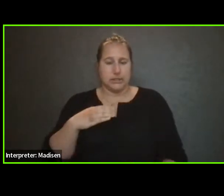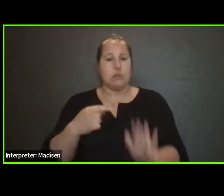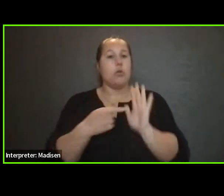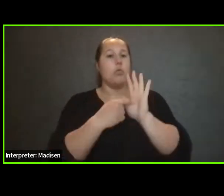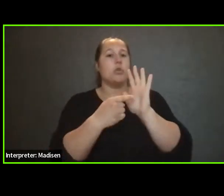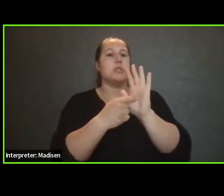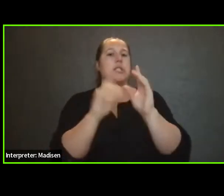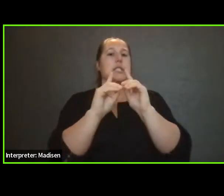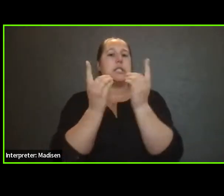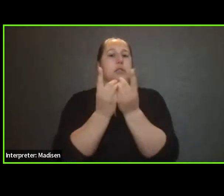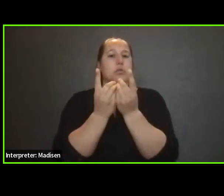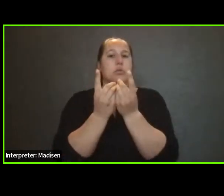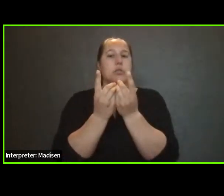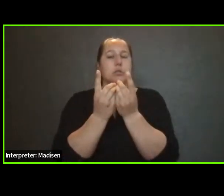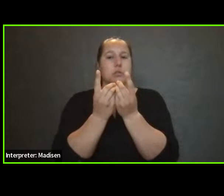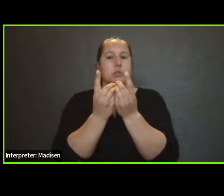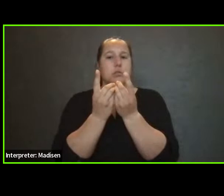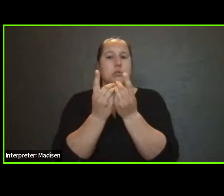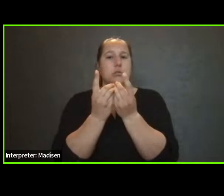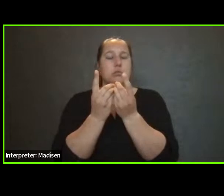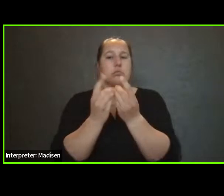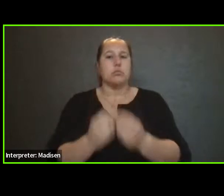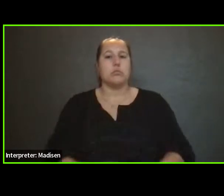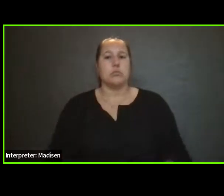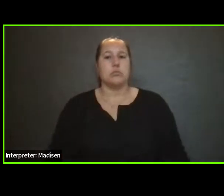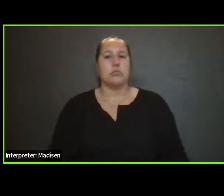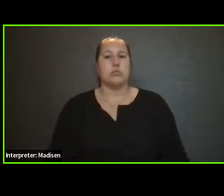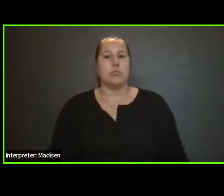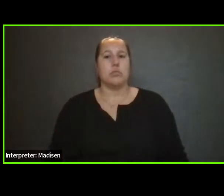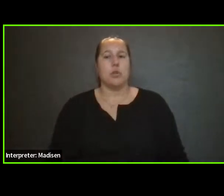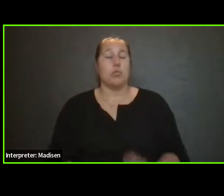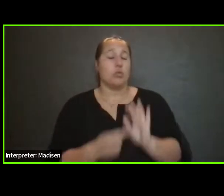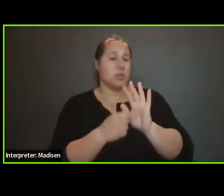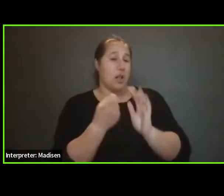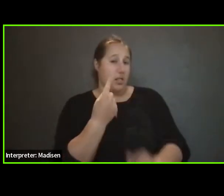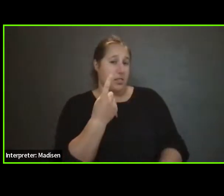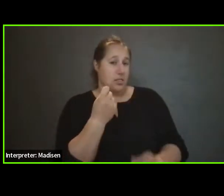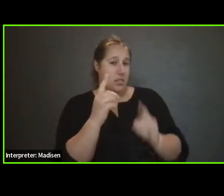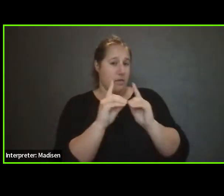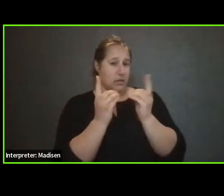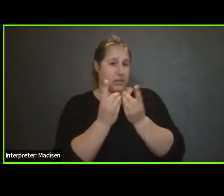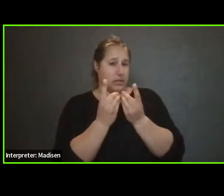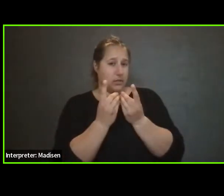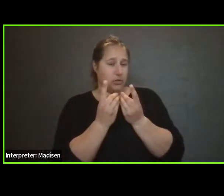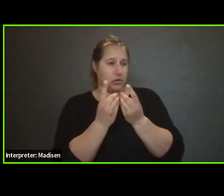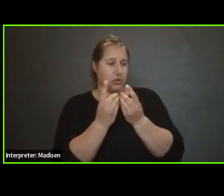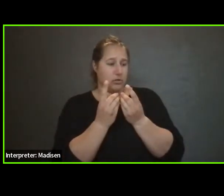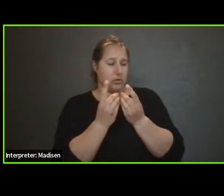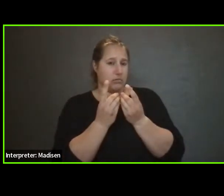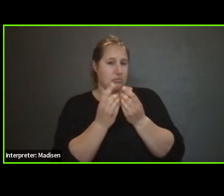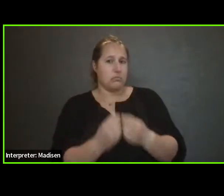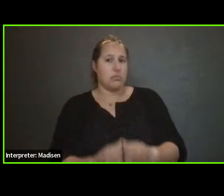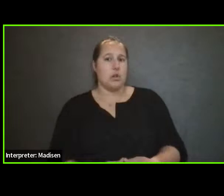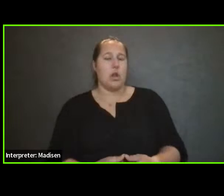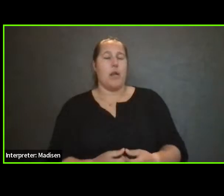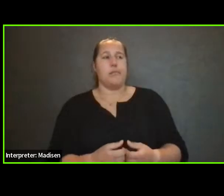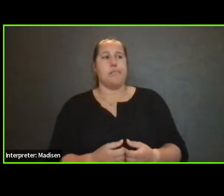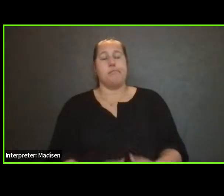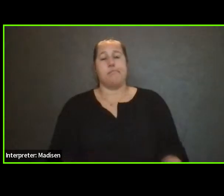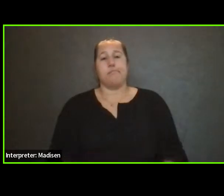district. 11 districts would even be better, but I think that might be a hard sell.